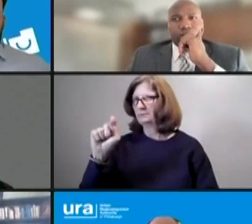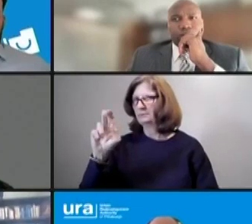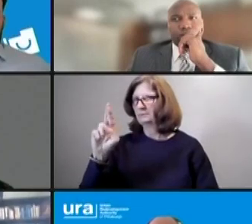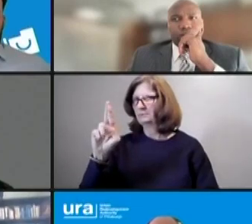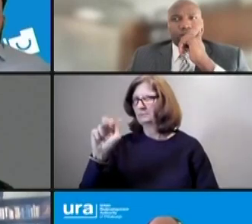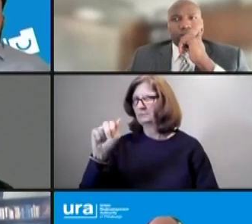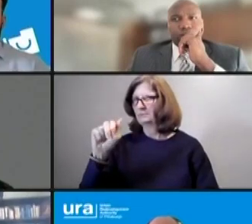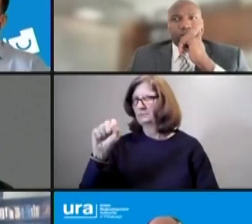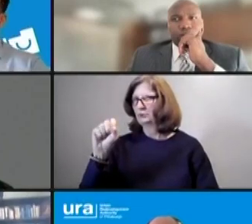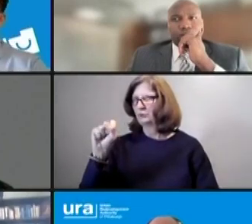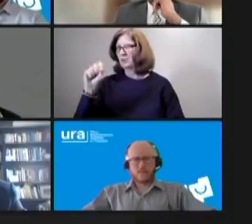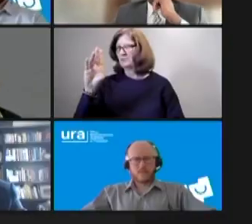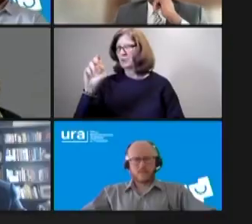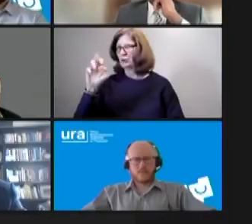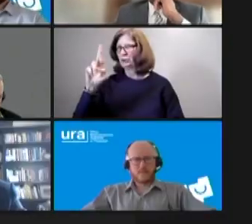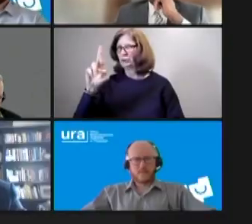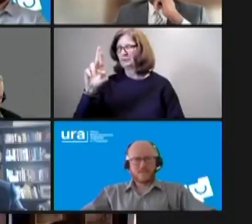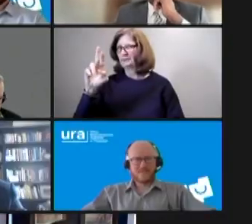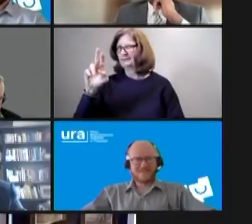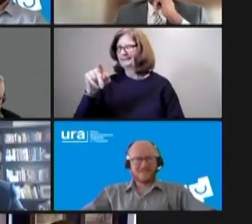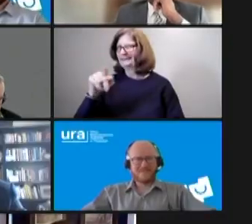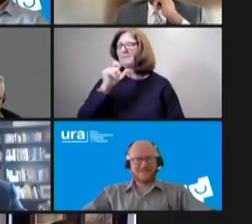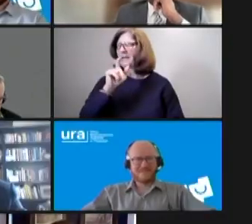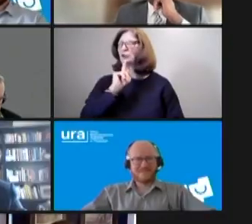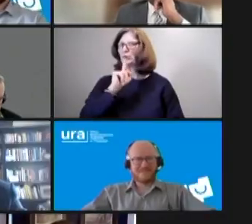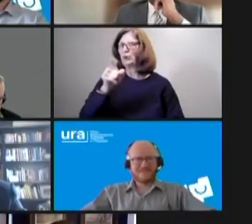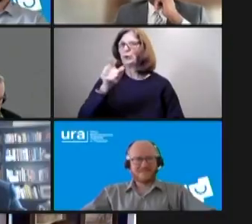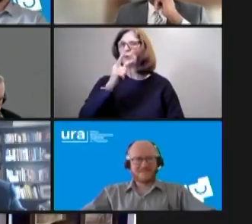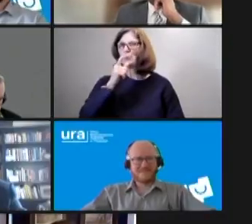I would defer to Evan or Derek on that one.